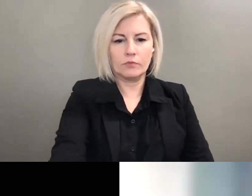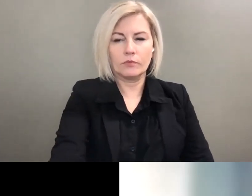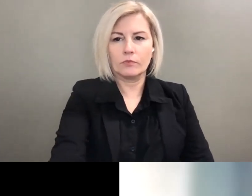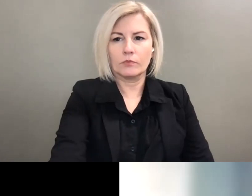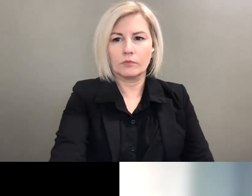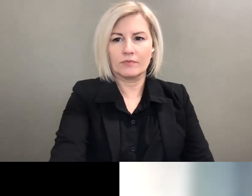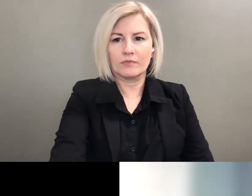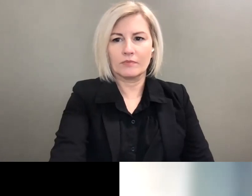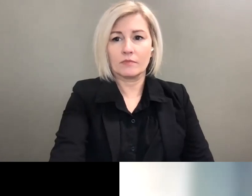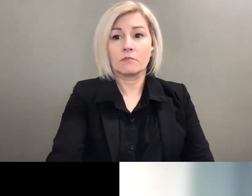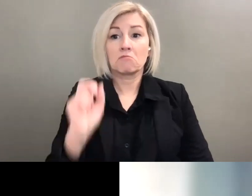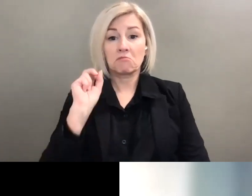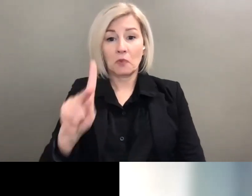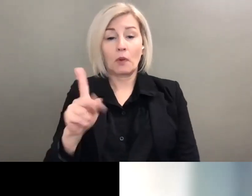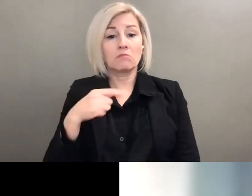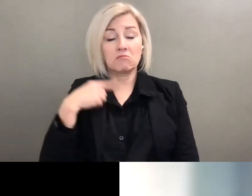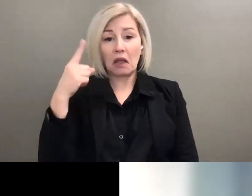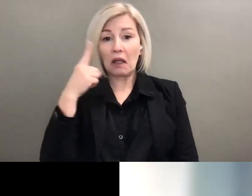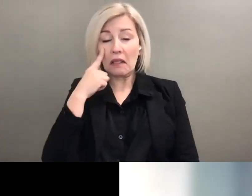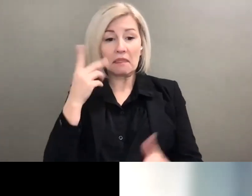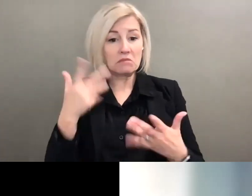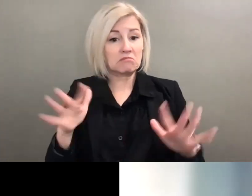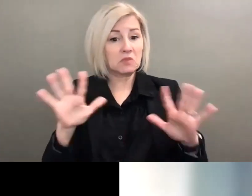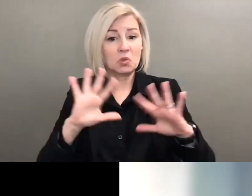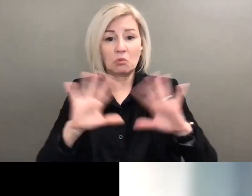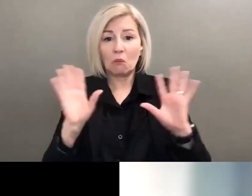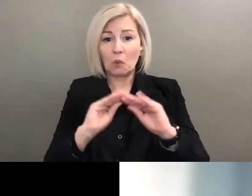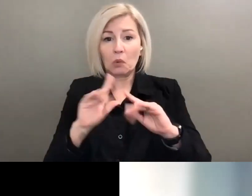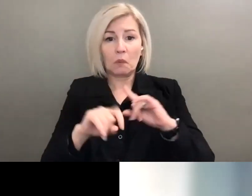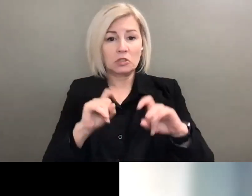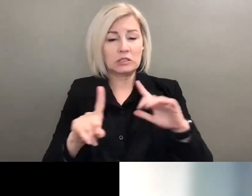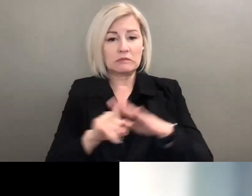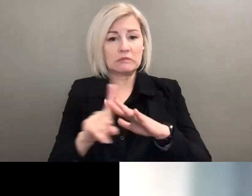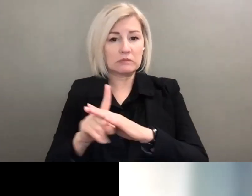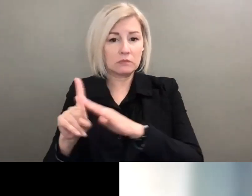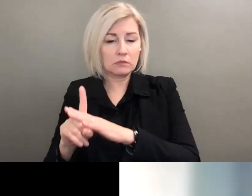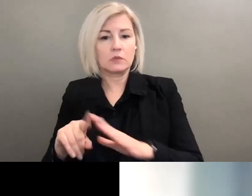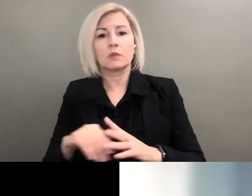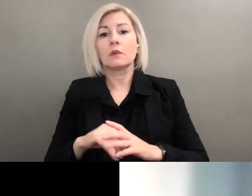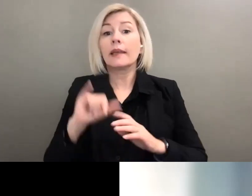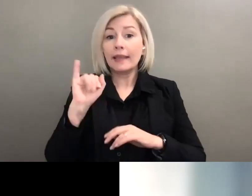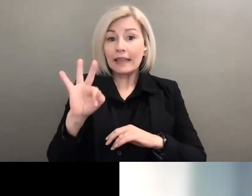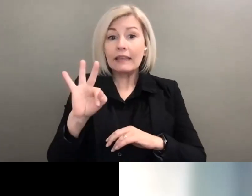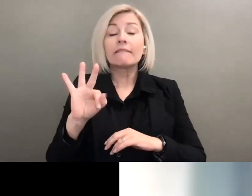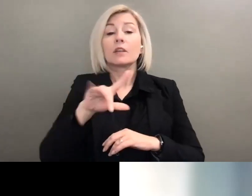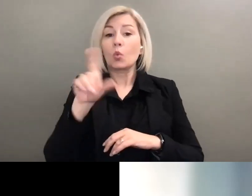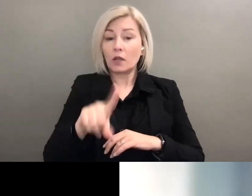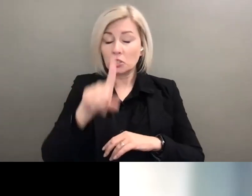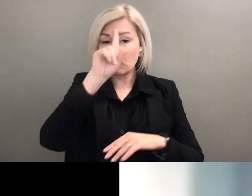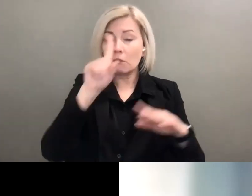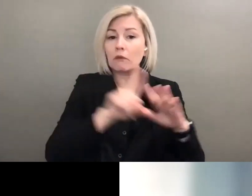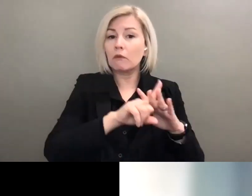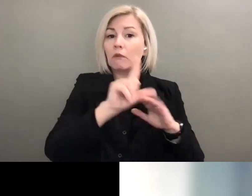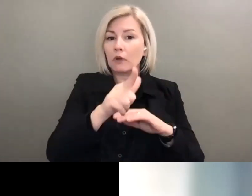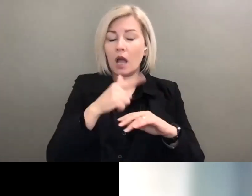All right, I think we may have wrapped. We don't have any more questions coming in. If you do have questions, I'll stay